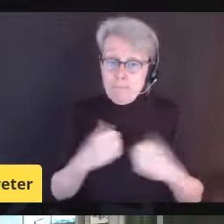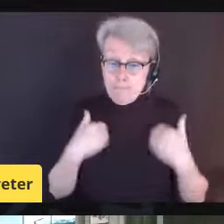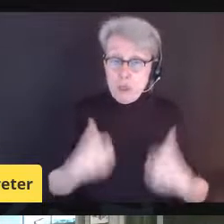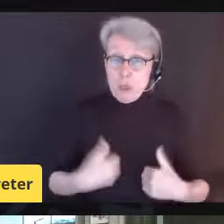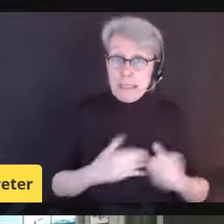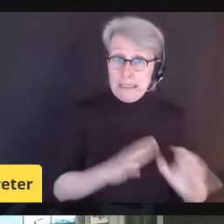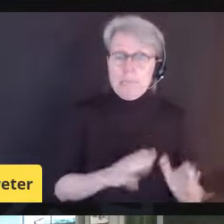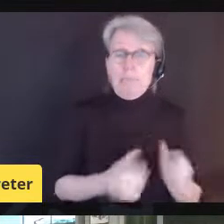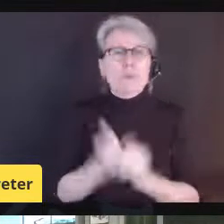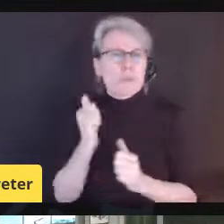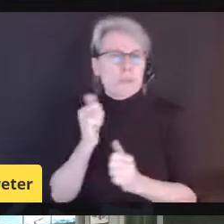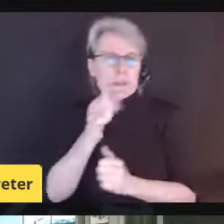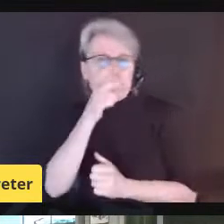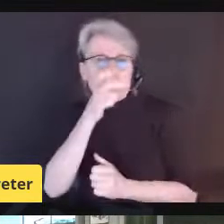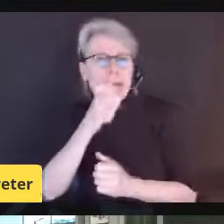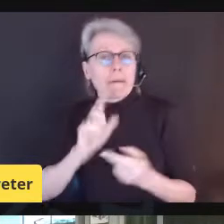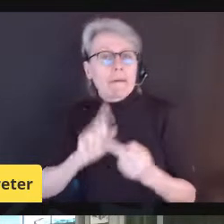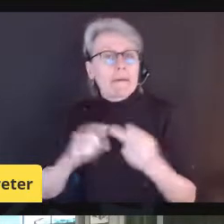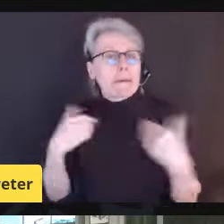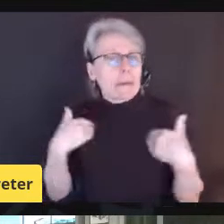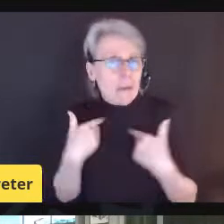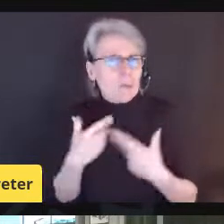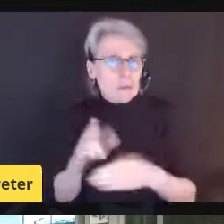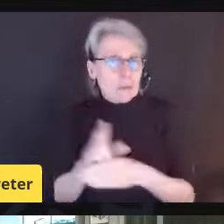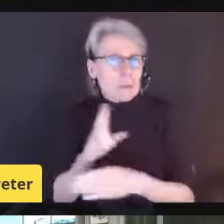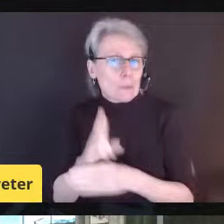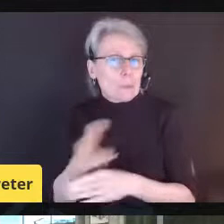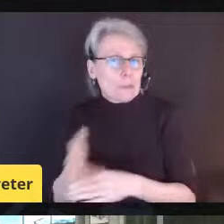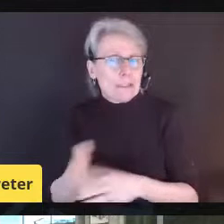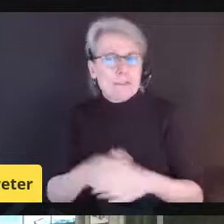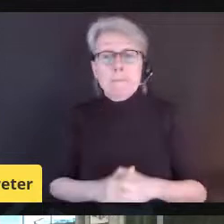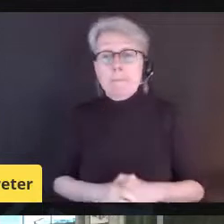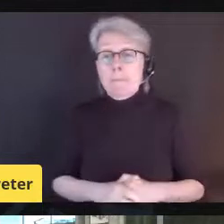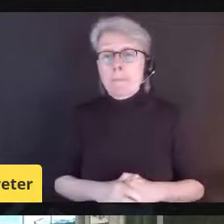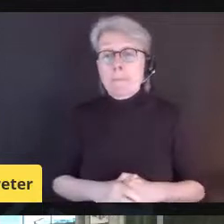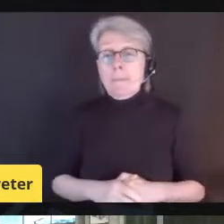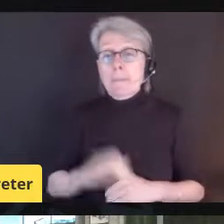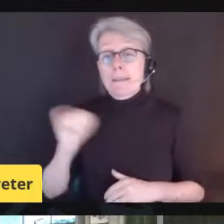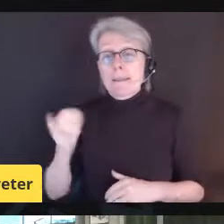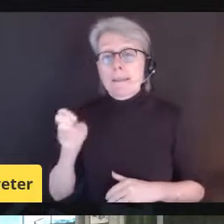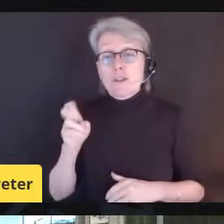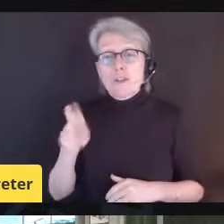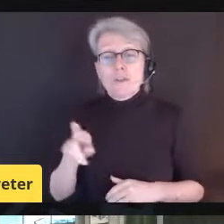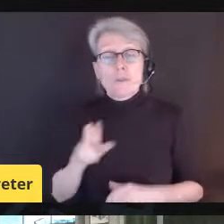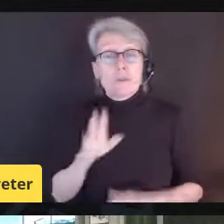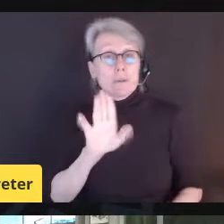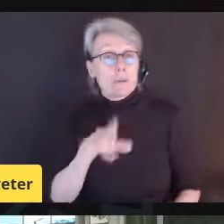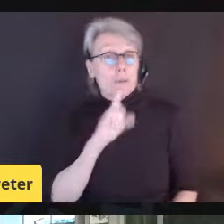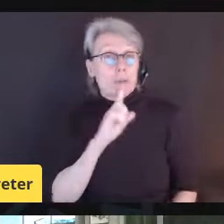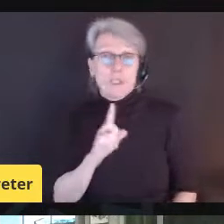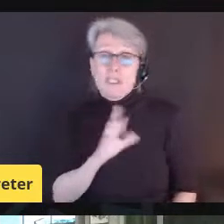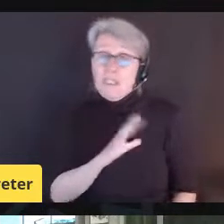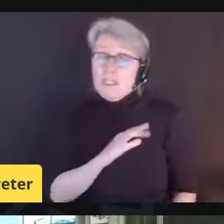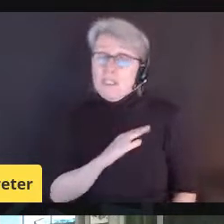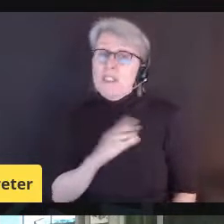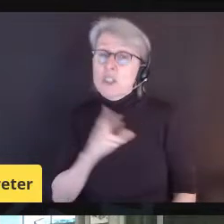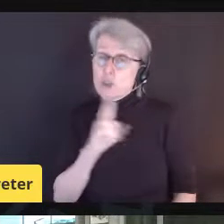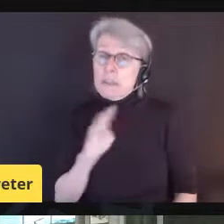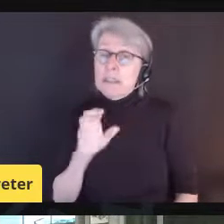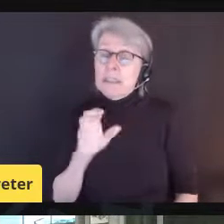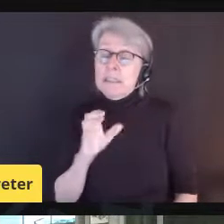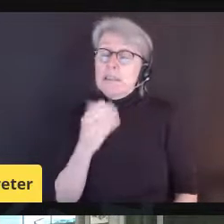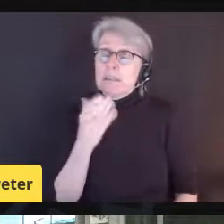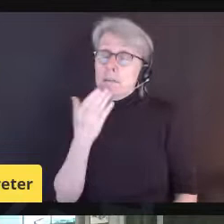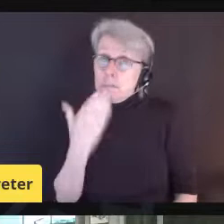It's not too common. And to add on to that, it's a beautiful thing that UBC does. What they do is,